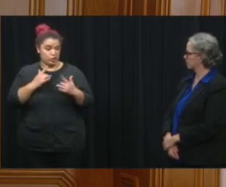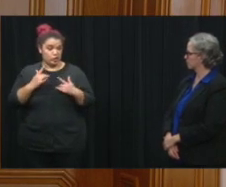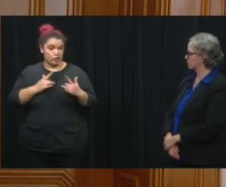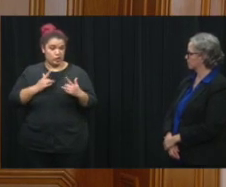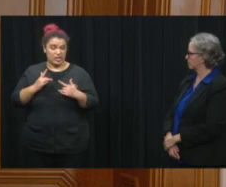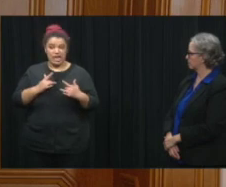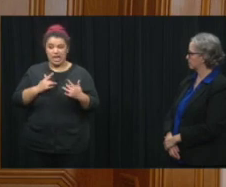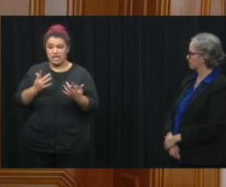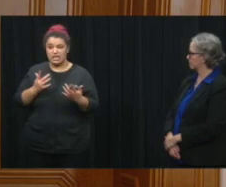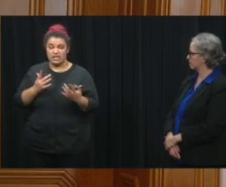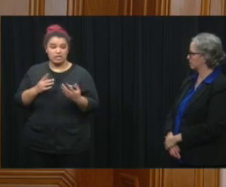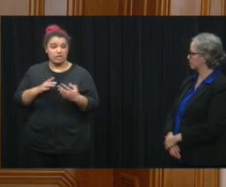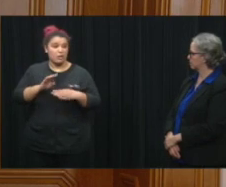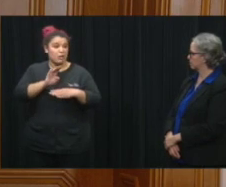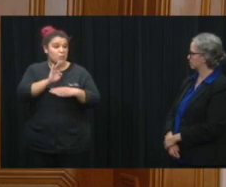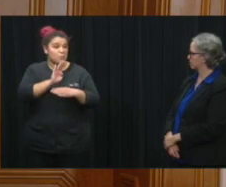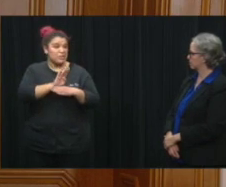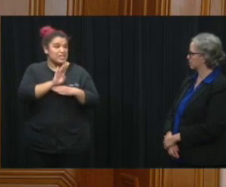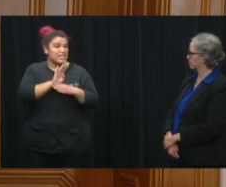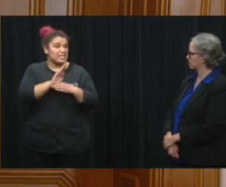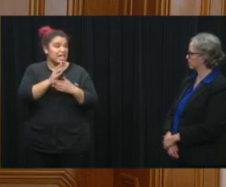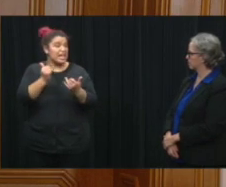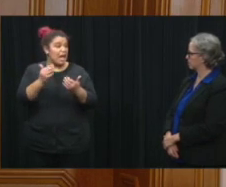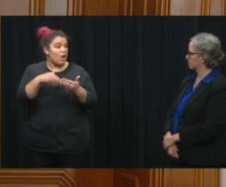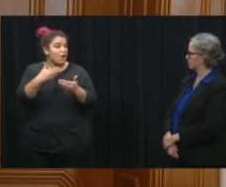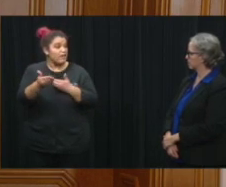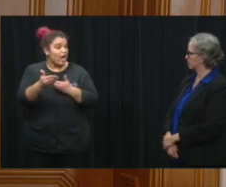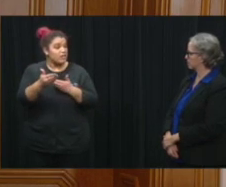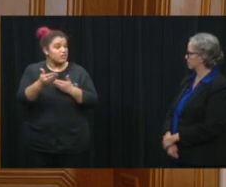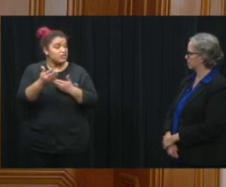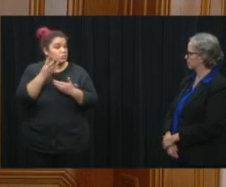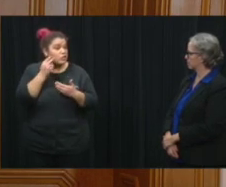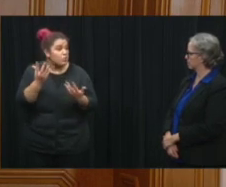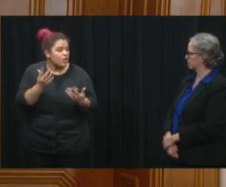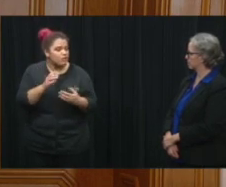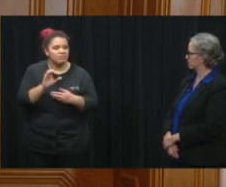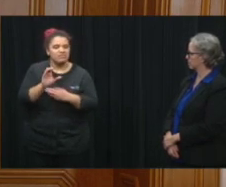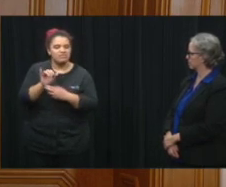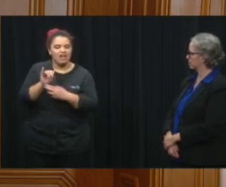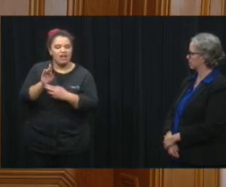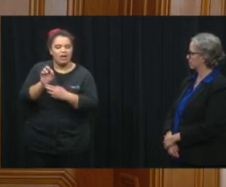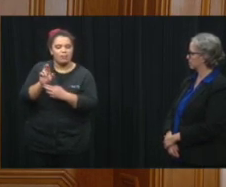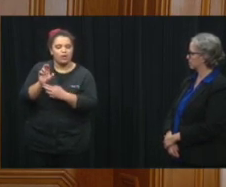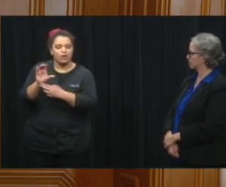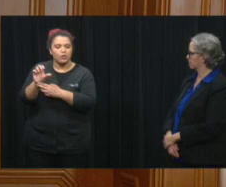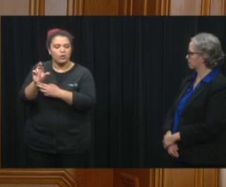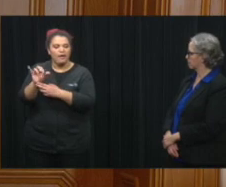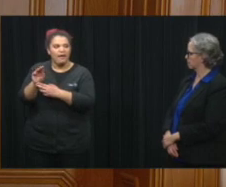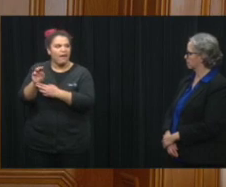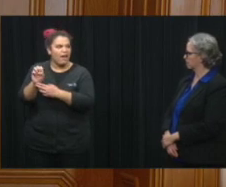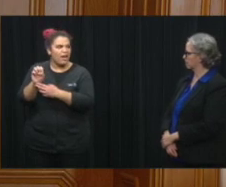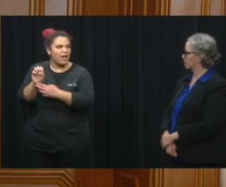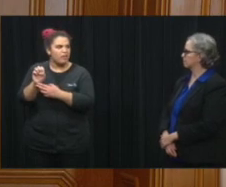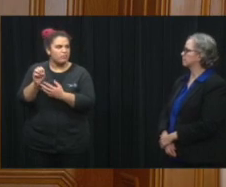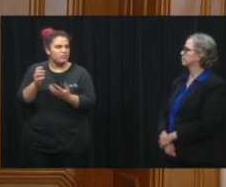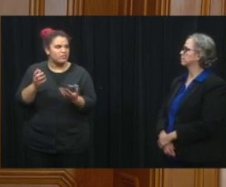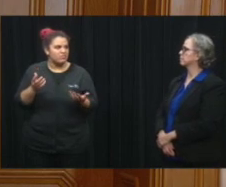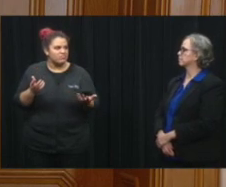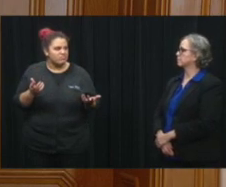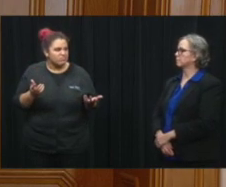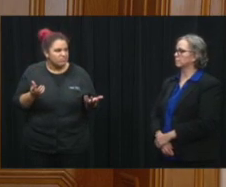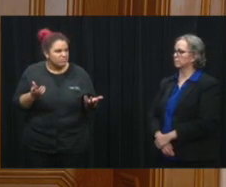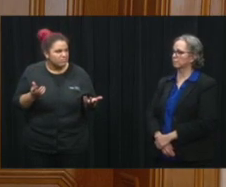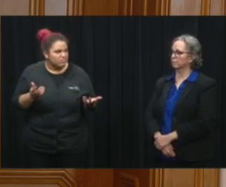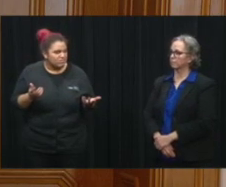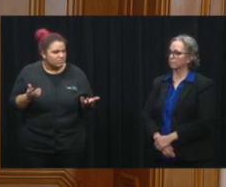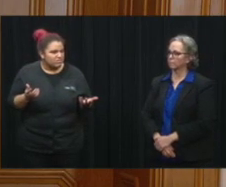hit by an abnormal amount of cybercrime? Well, look, it's always a concern about